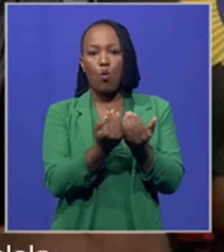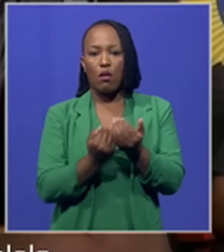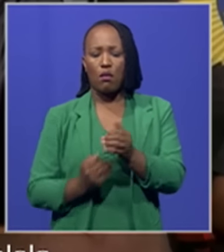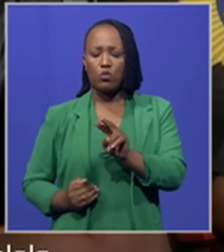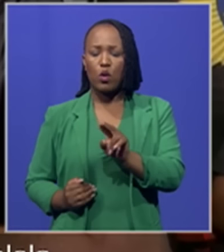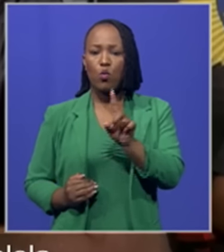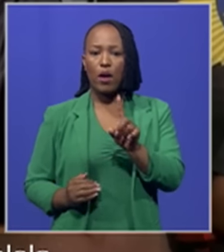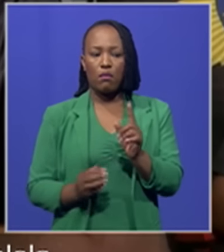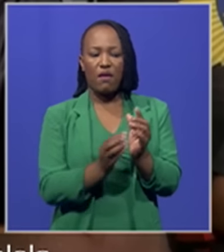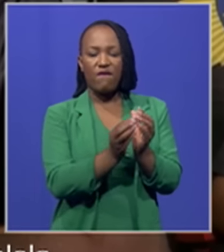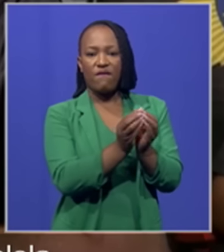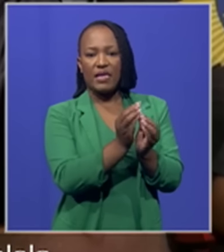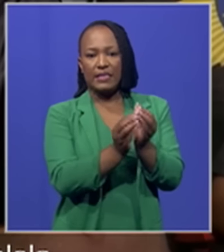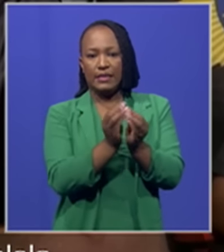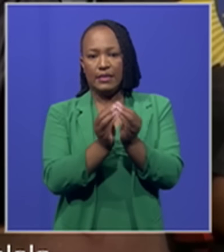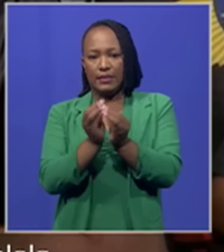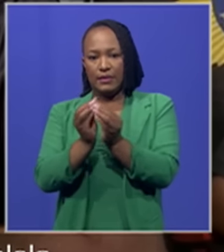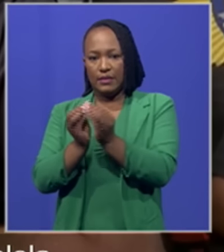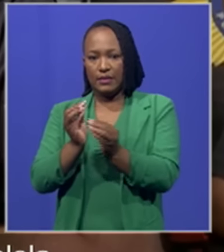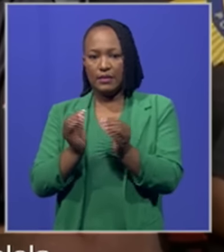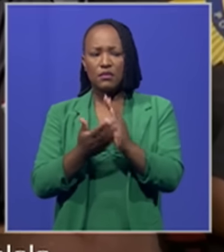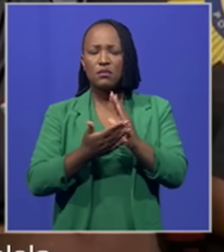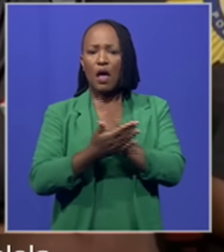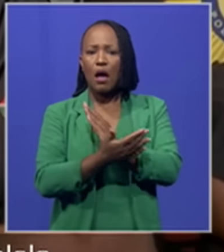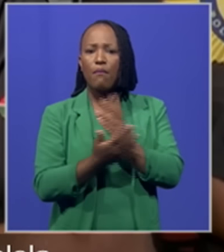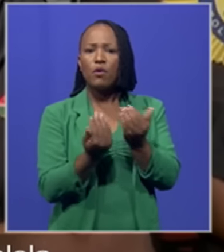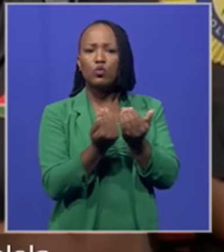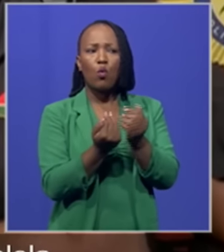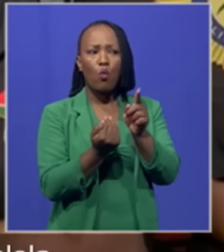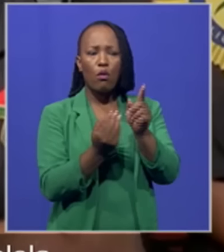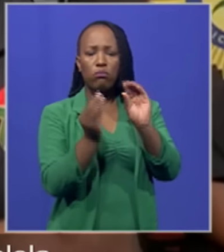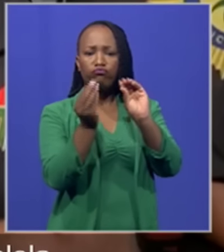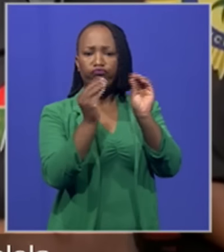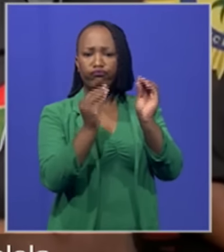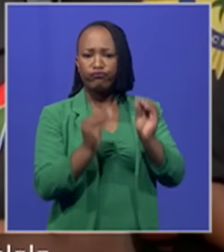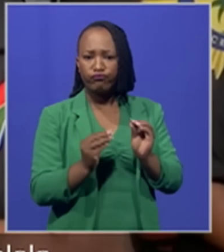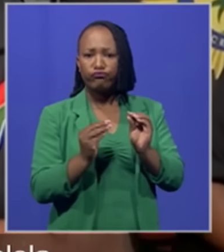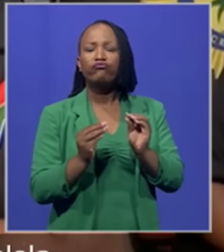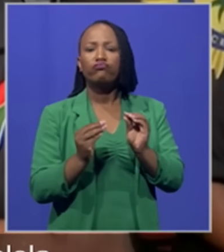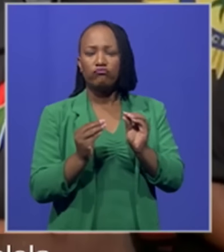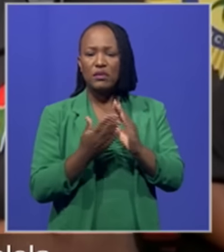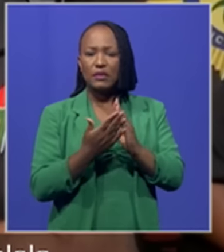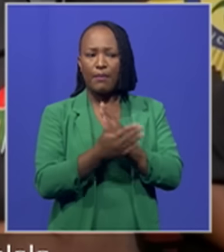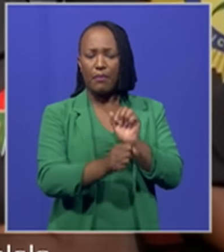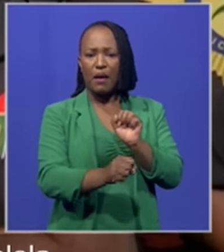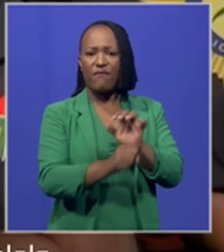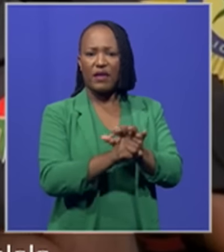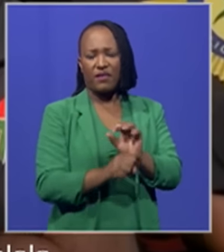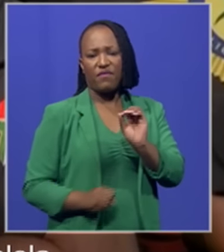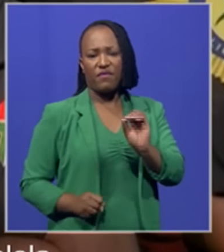Now, some of these repairs in a very small manner were affected, and the